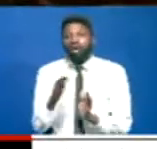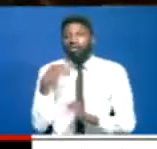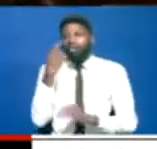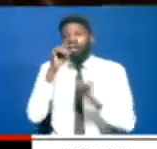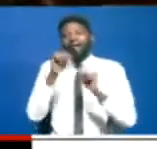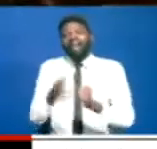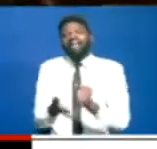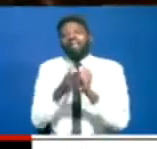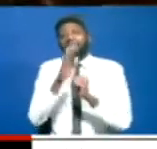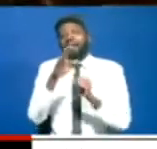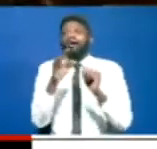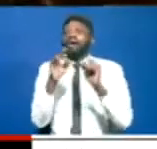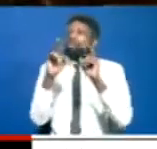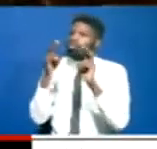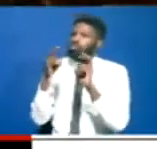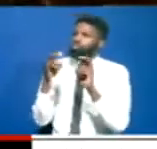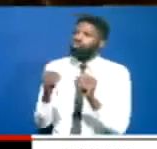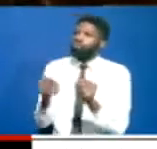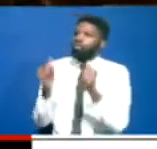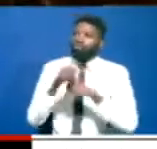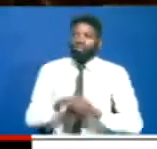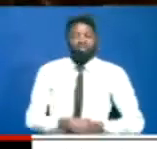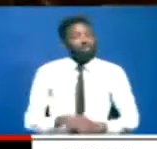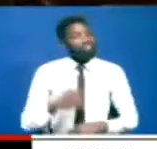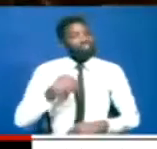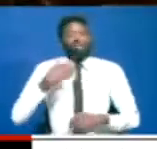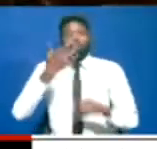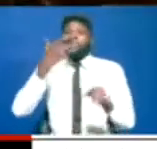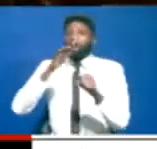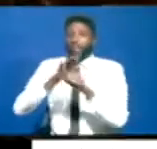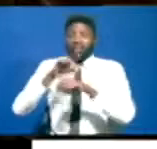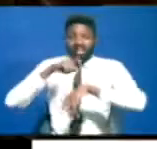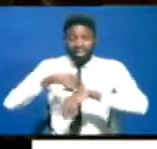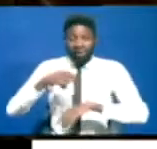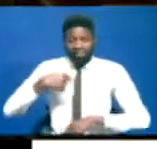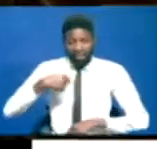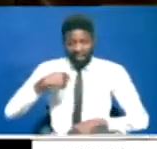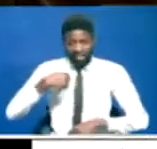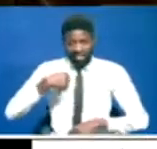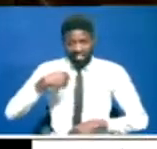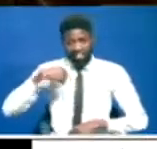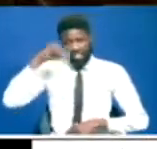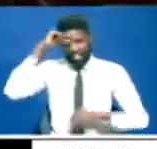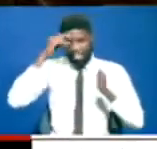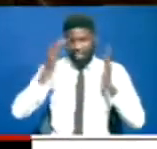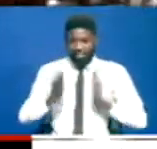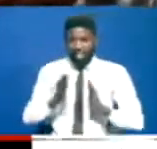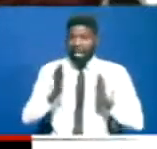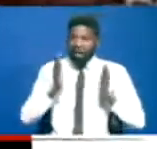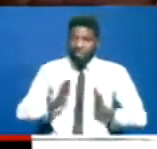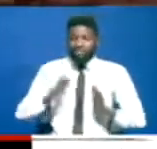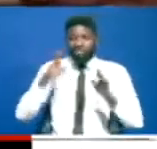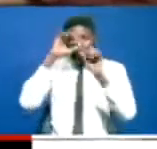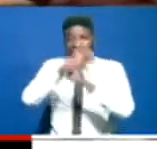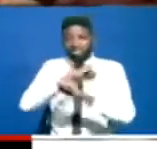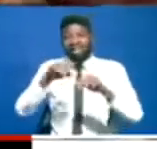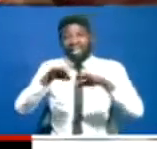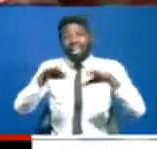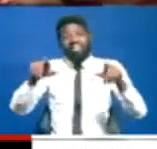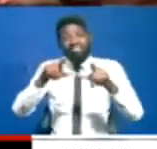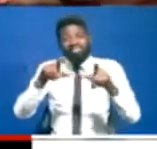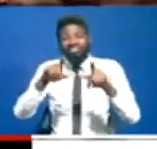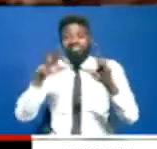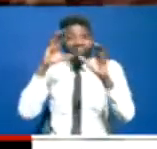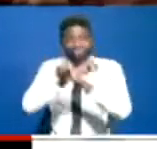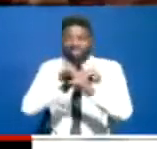nawahakikishia nikiwa gavana, tutazidi, hakuna mtu atakuwa hapa Nairobi ambaye ana cheti miliki. At the same time,